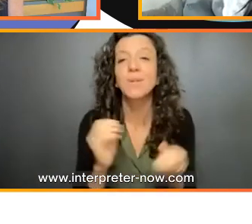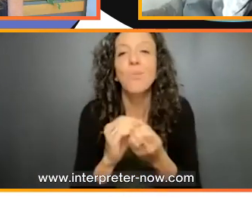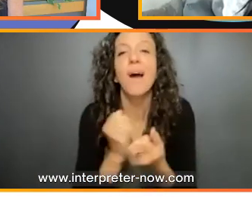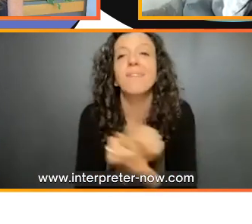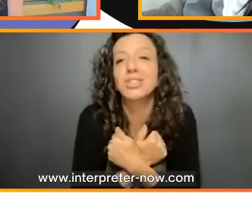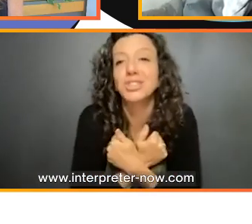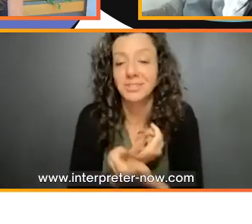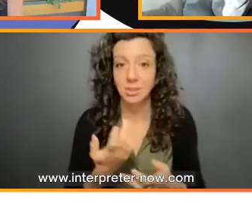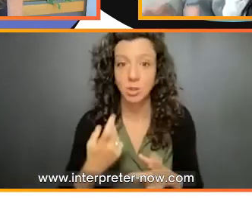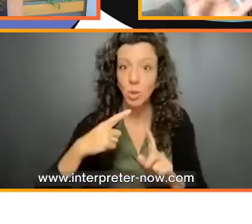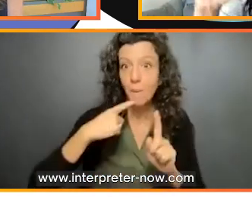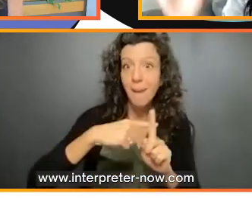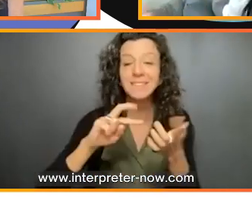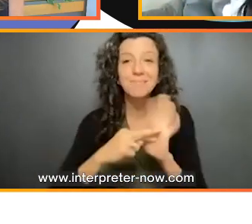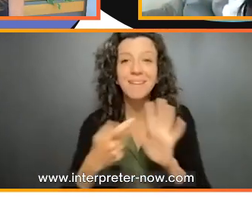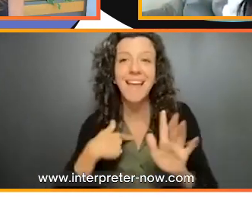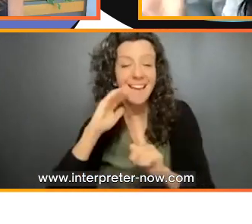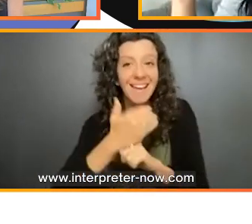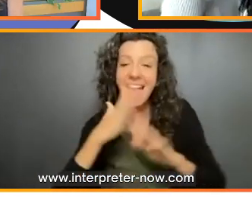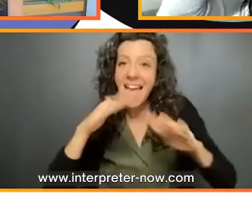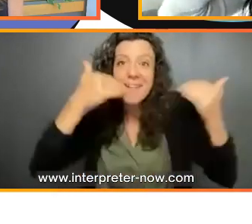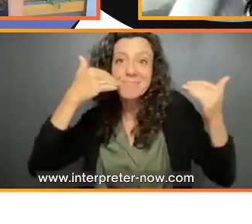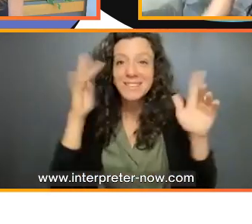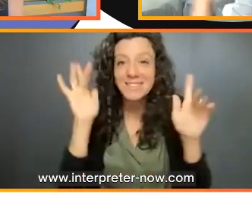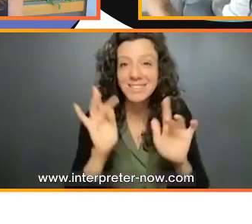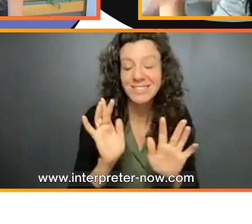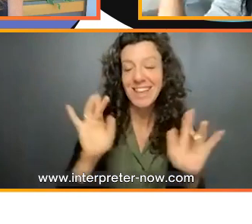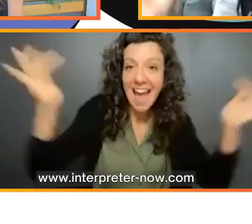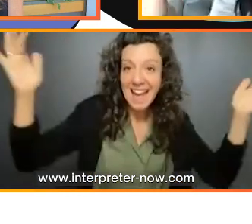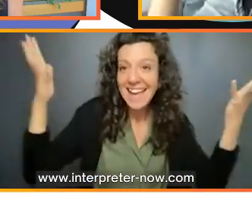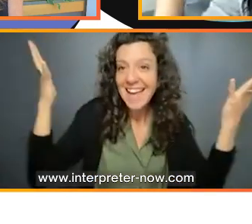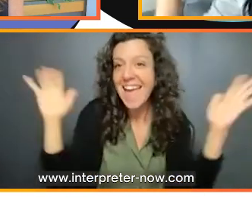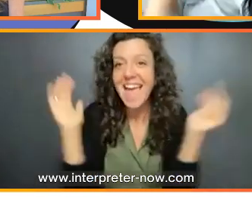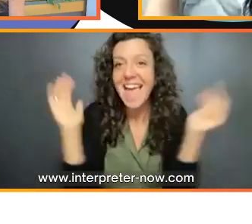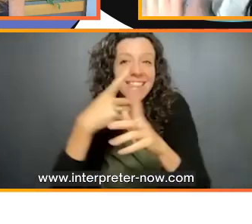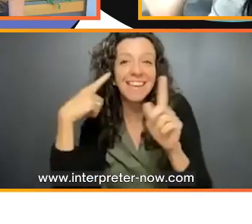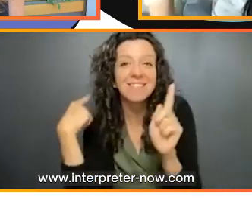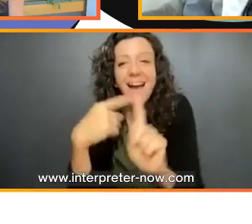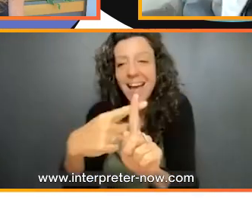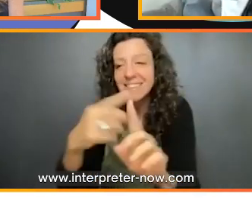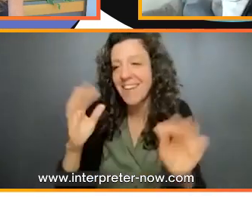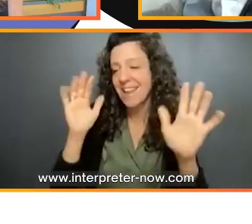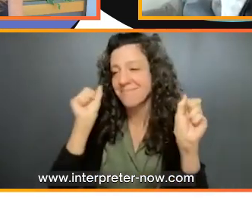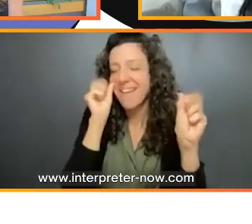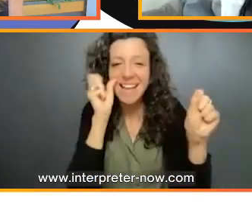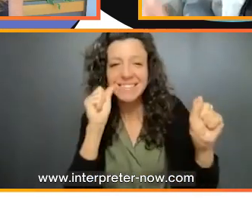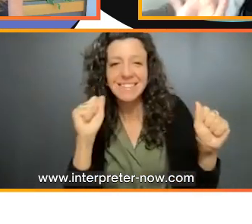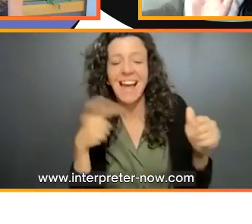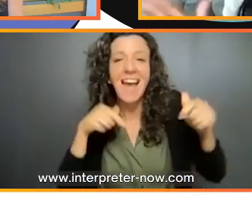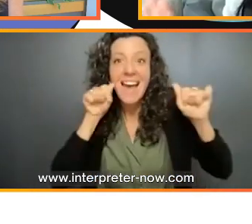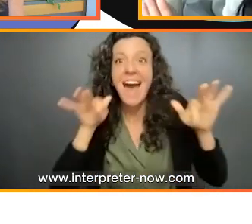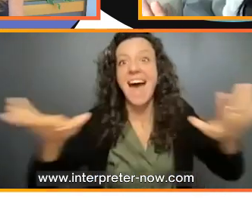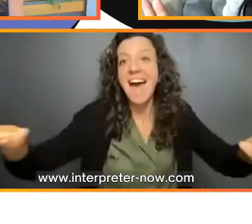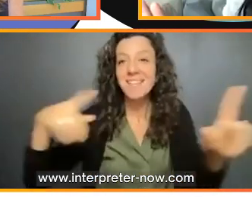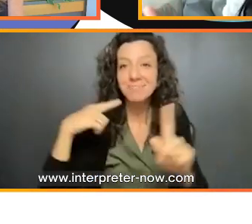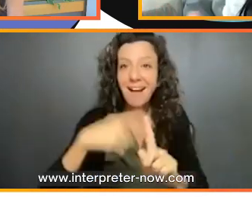better love and affection. And being positive was all about, okay, like I'm really happy and shiny, like everything is so amazing, everyone. And I'm just a